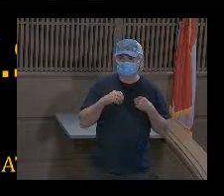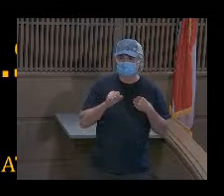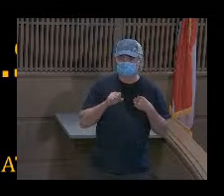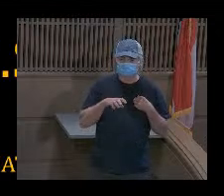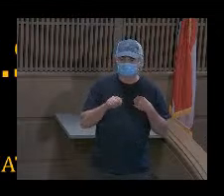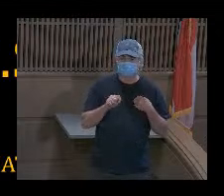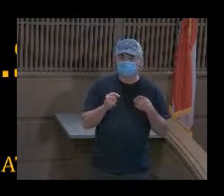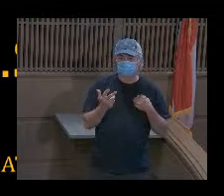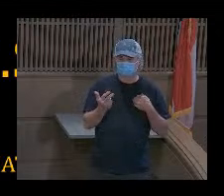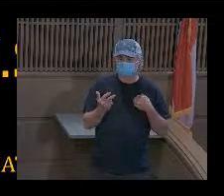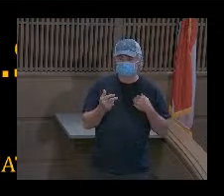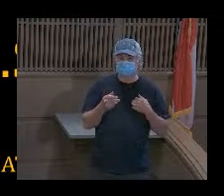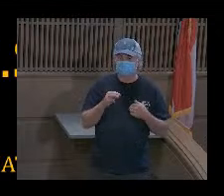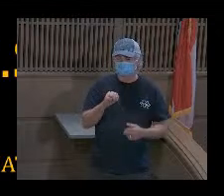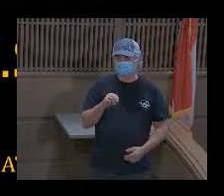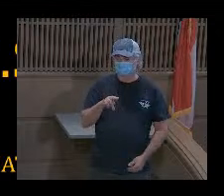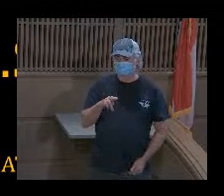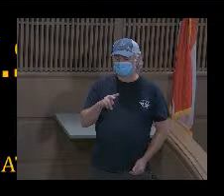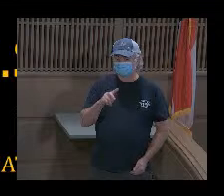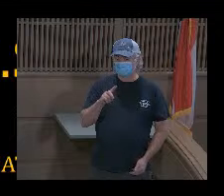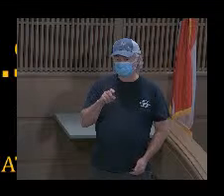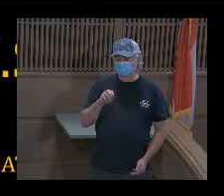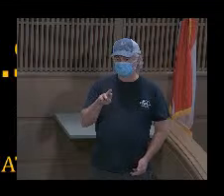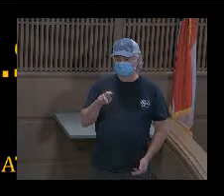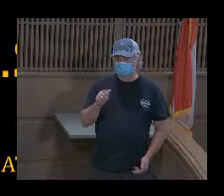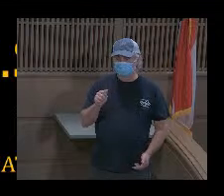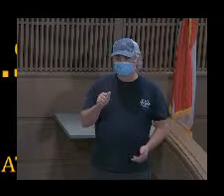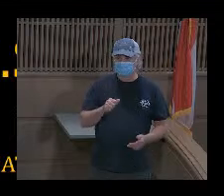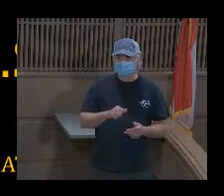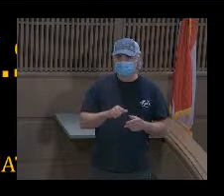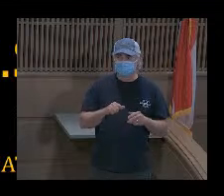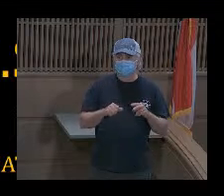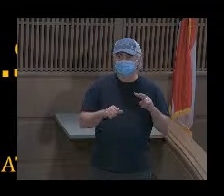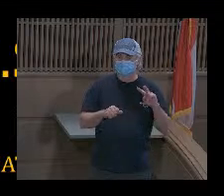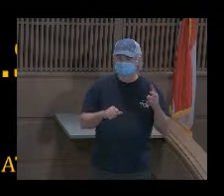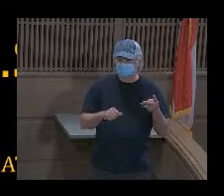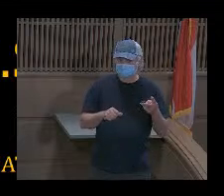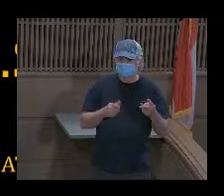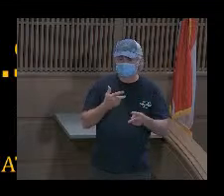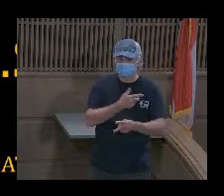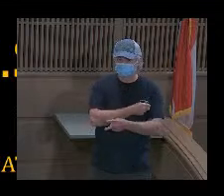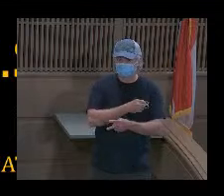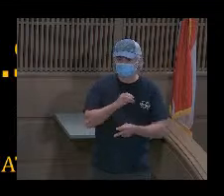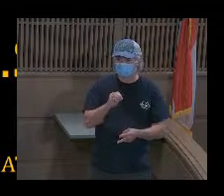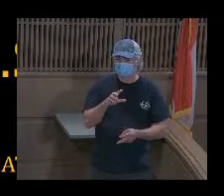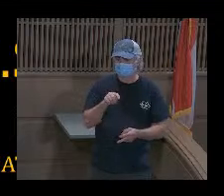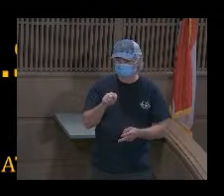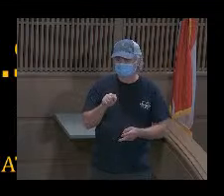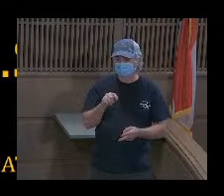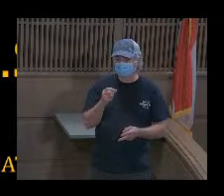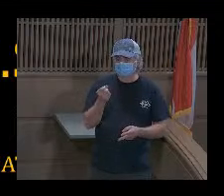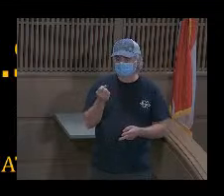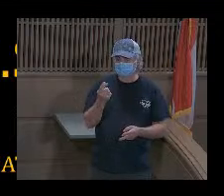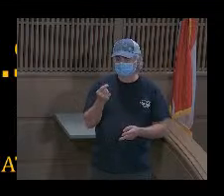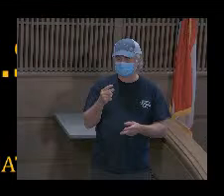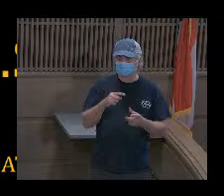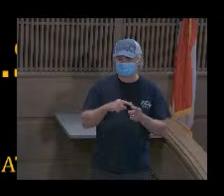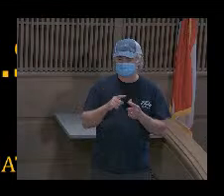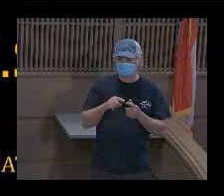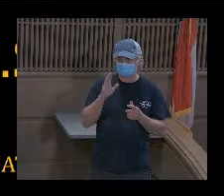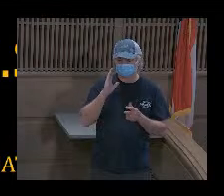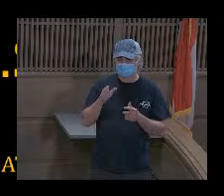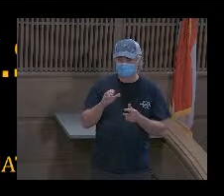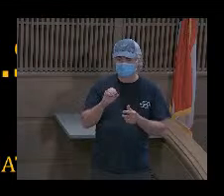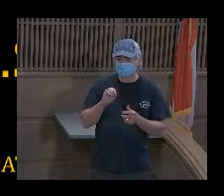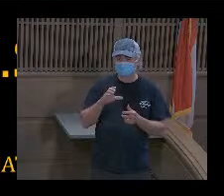September 13th. You'll take your second shot on October the 11th, and it will then be